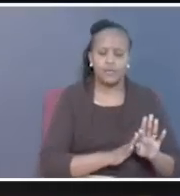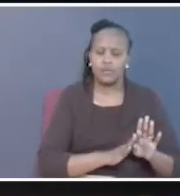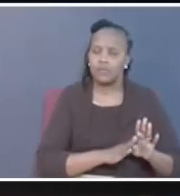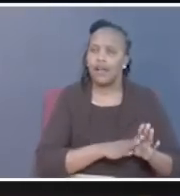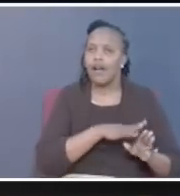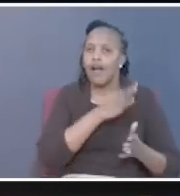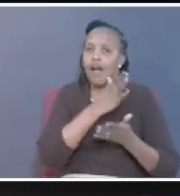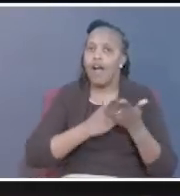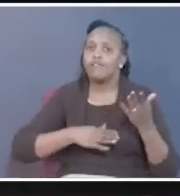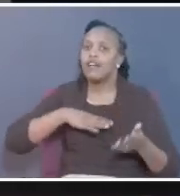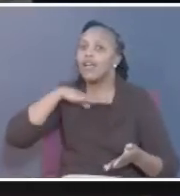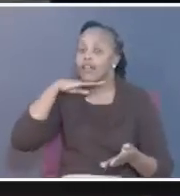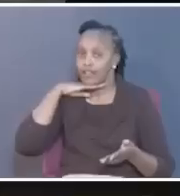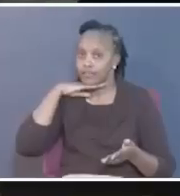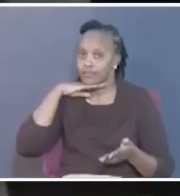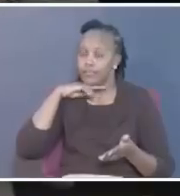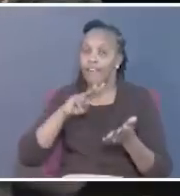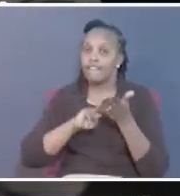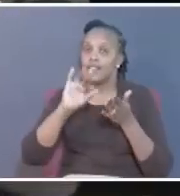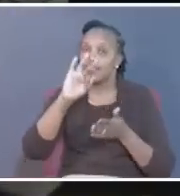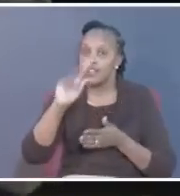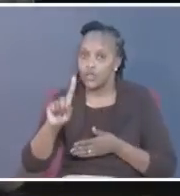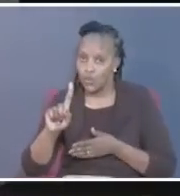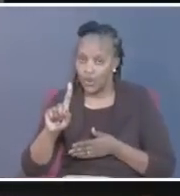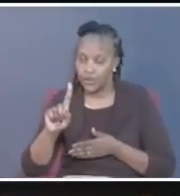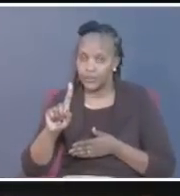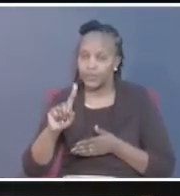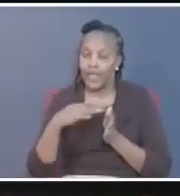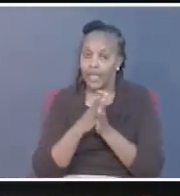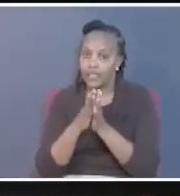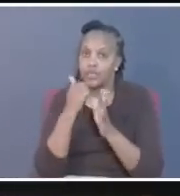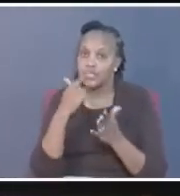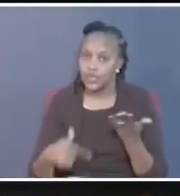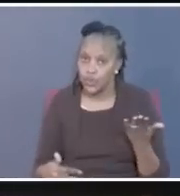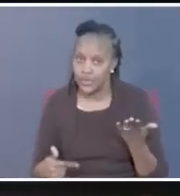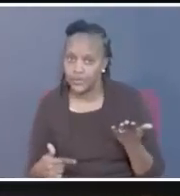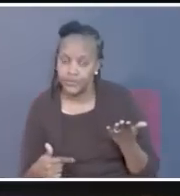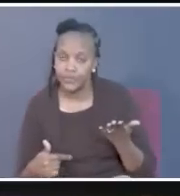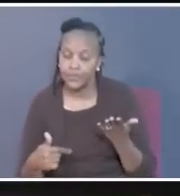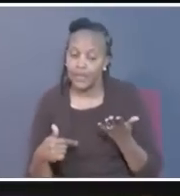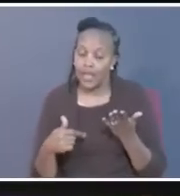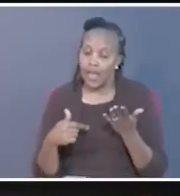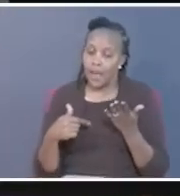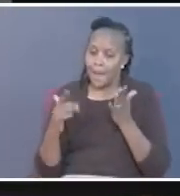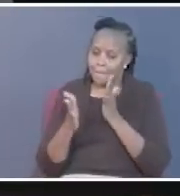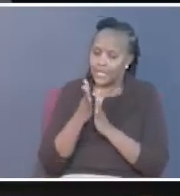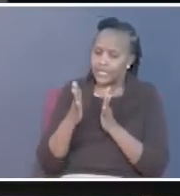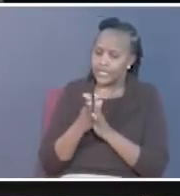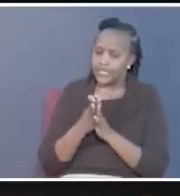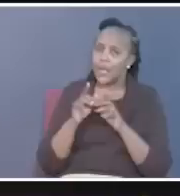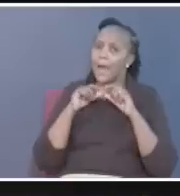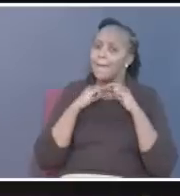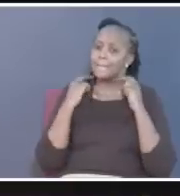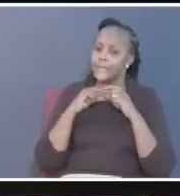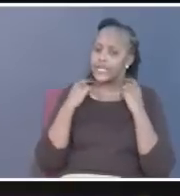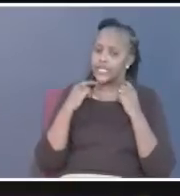way. In verse 31, the story narrates that by chance, a priest was going down on